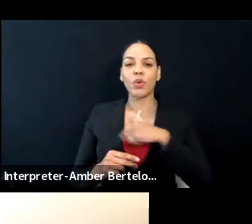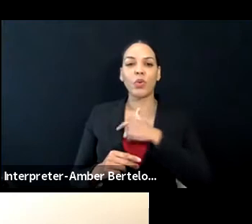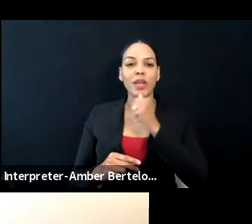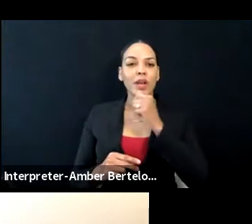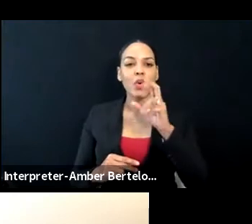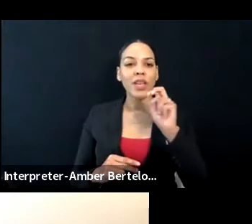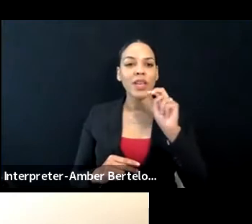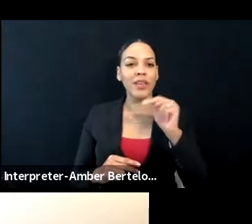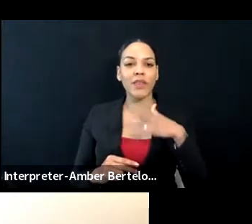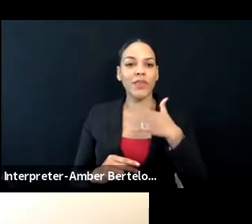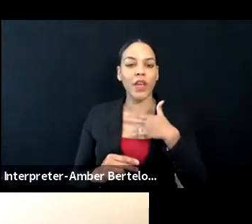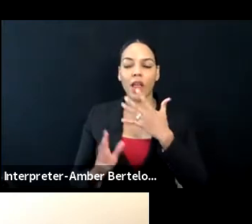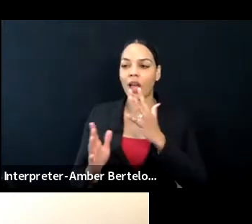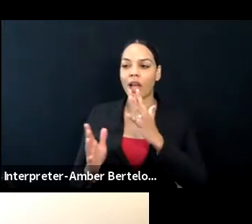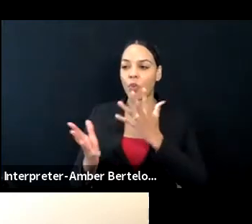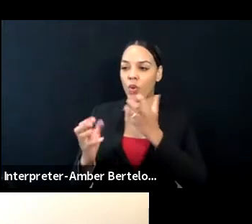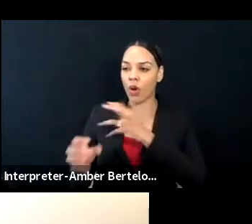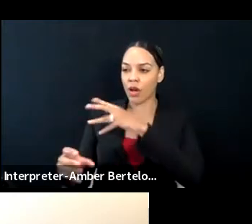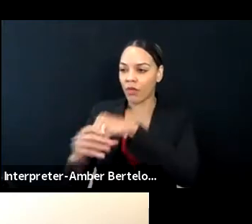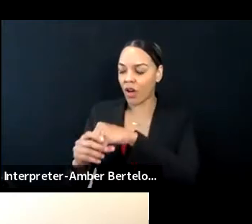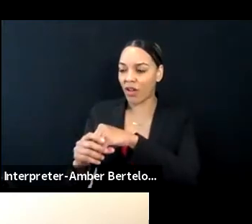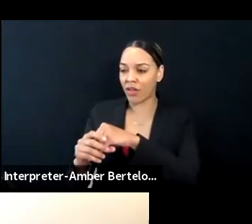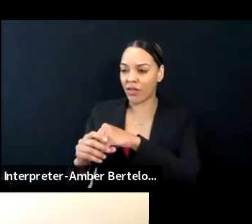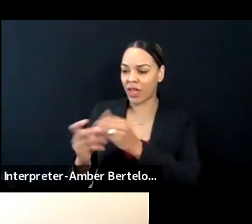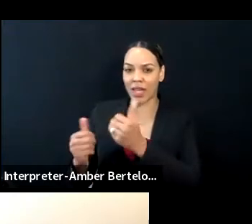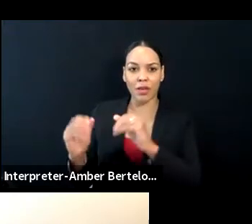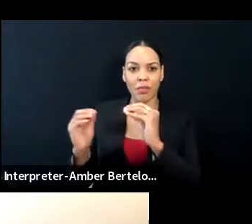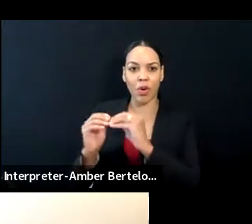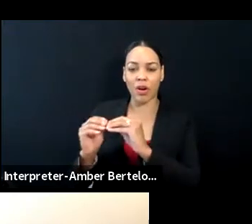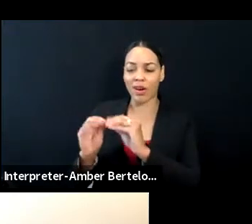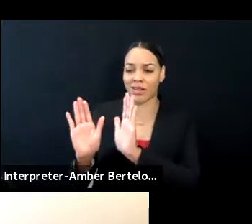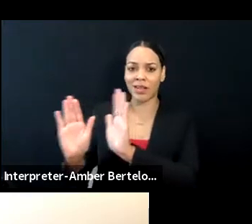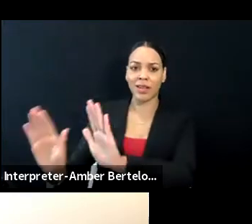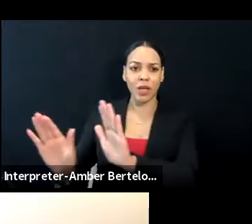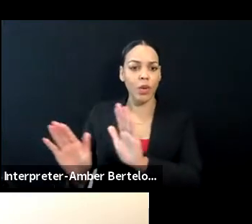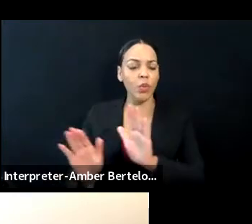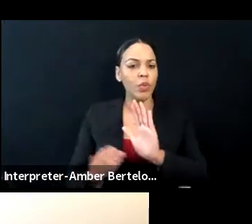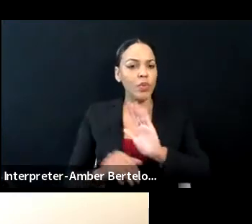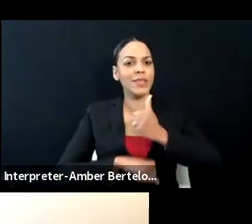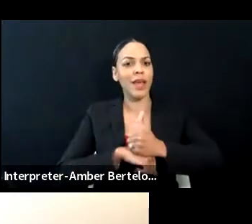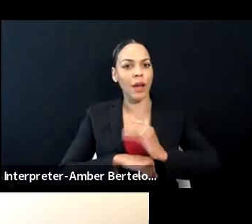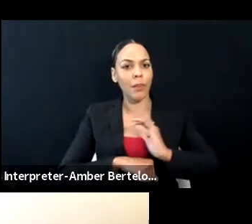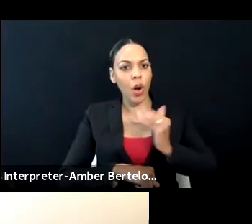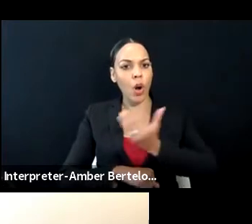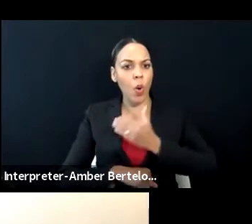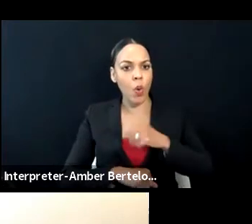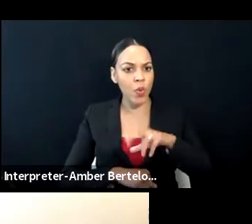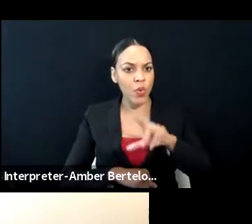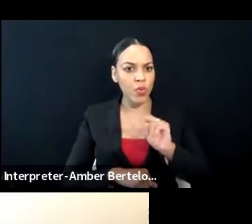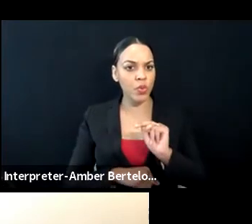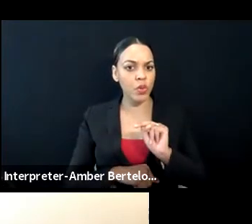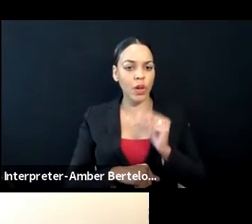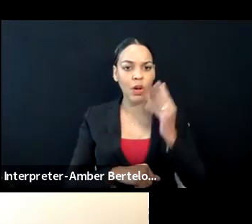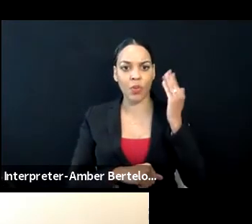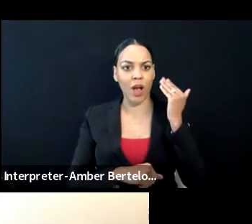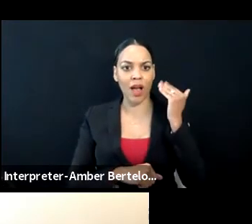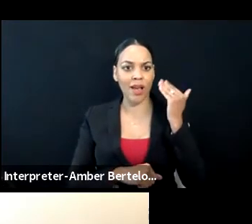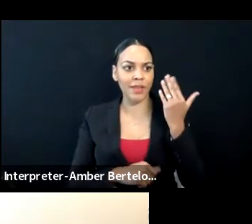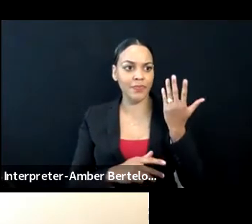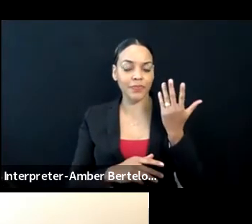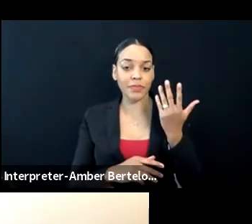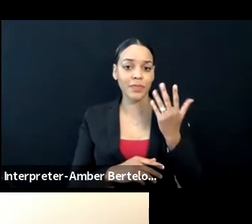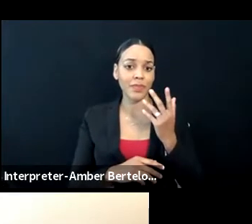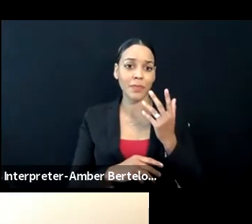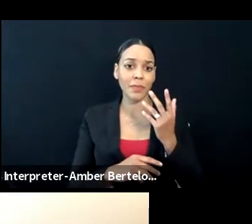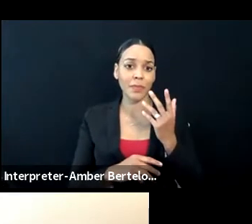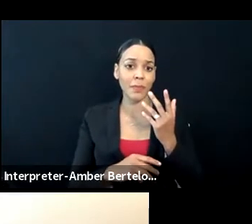the situation anymore. We just create our own space because ultimately, you know, it's very